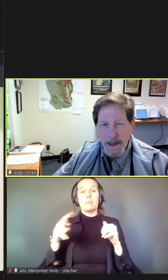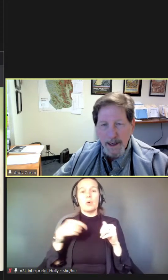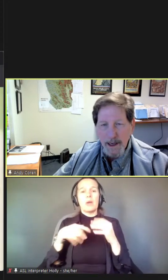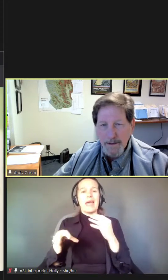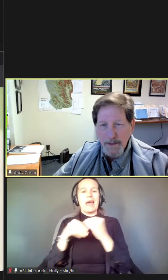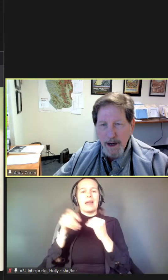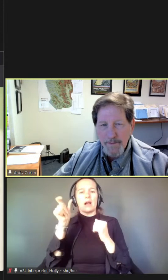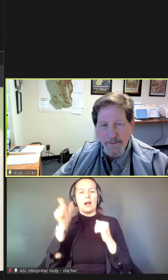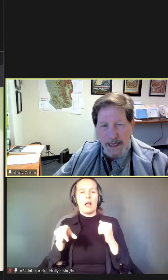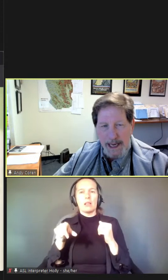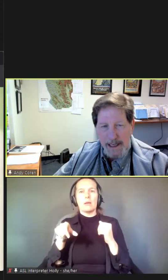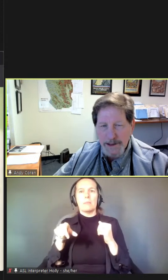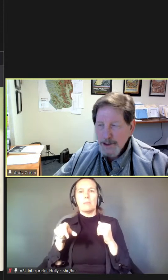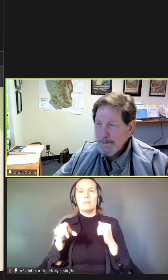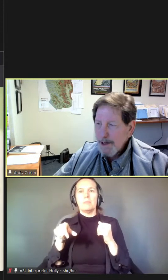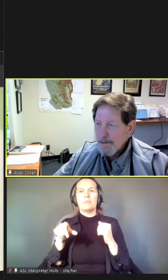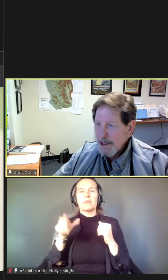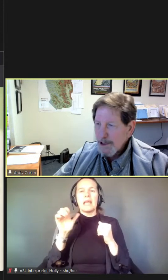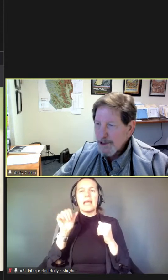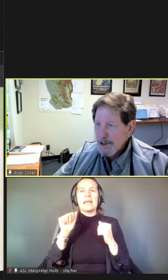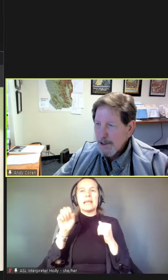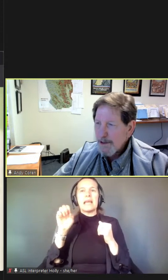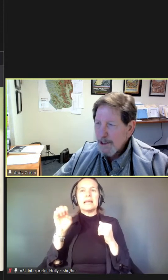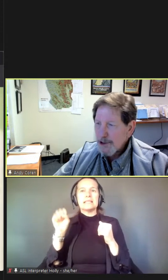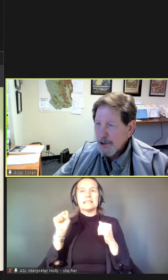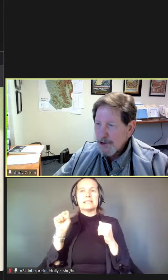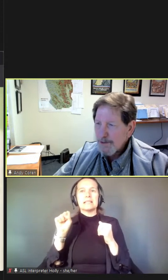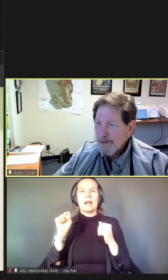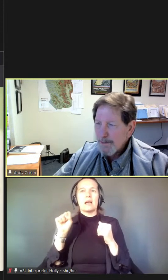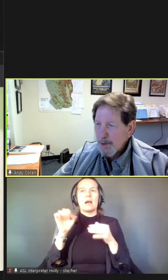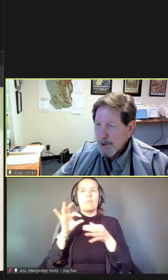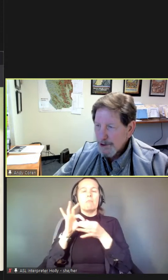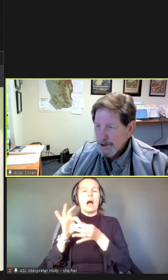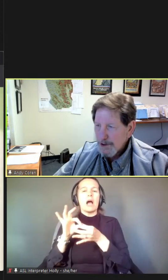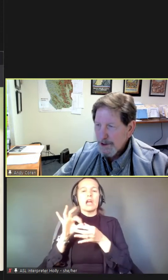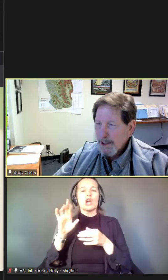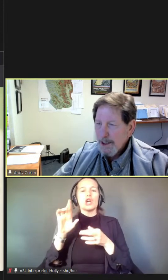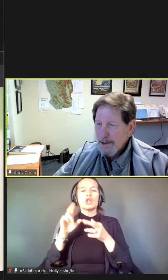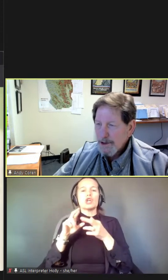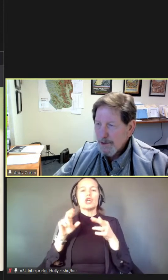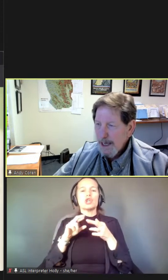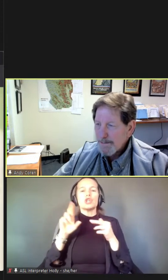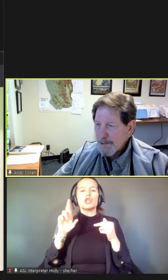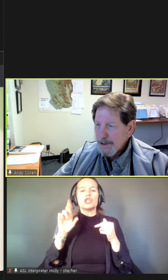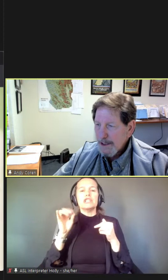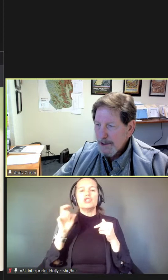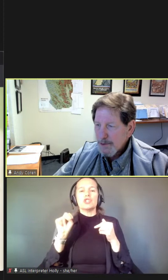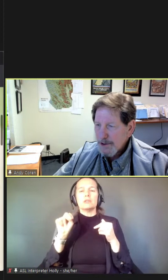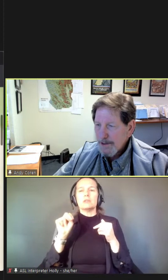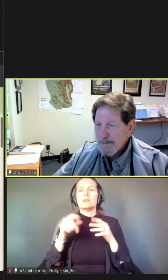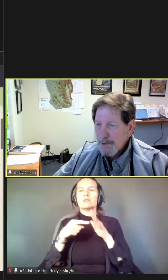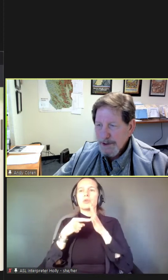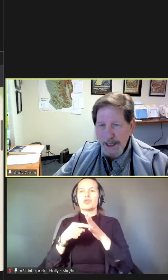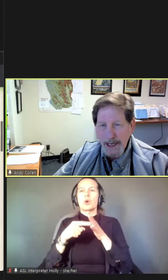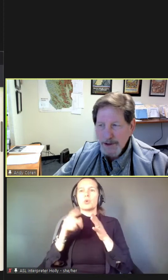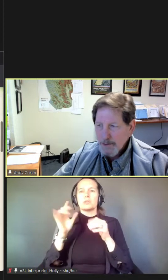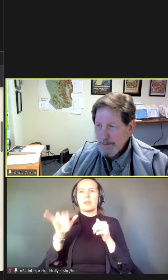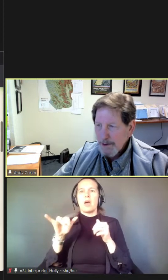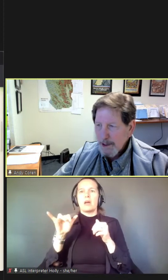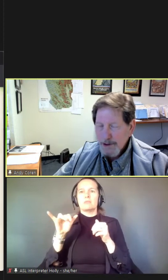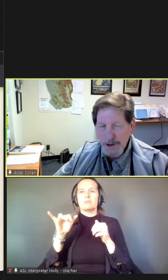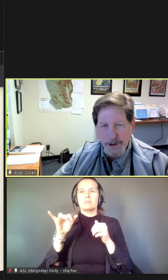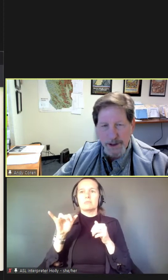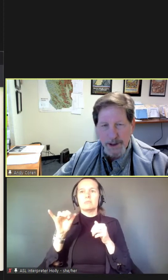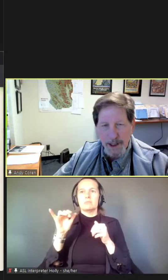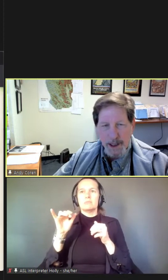column of cases by region that shows the proportions. And so that percentage was important to add so